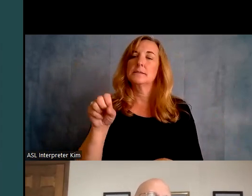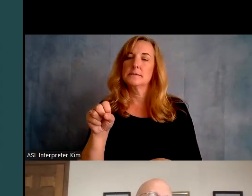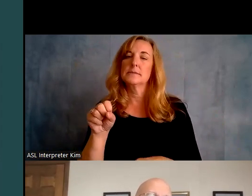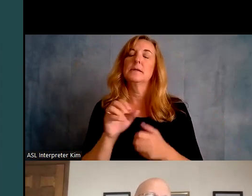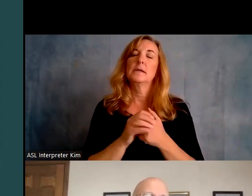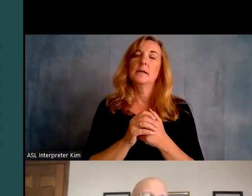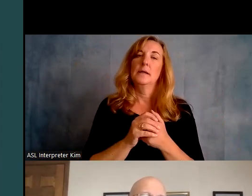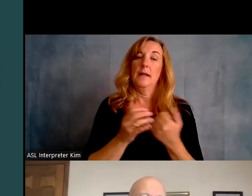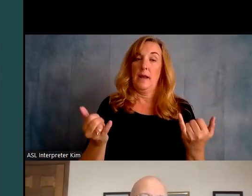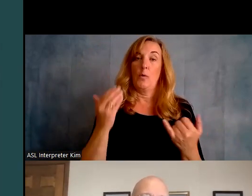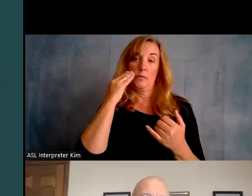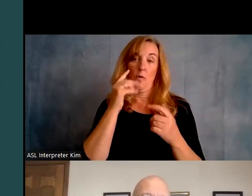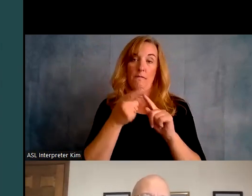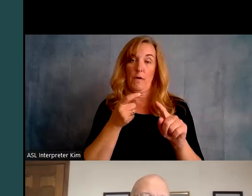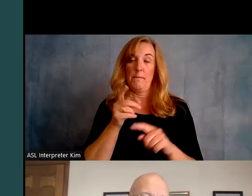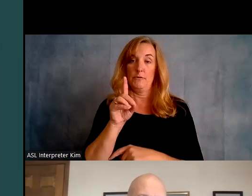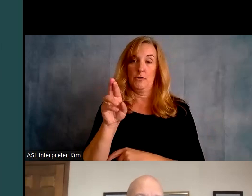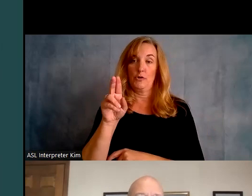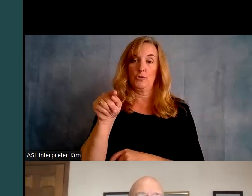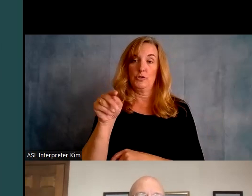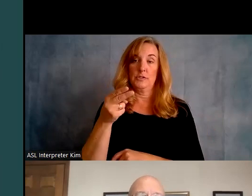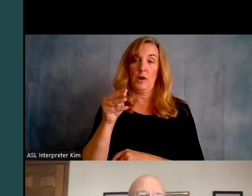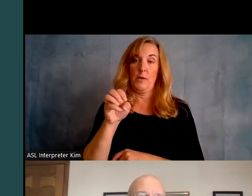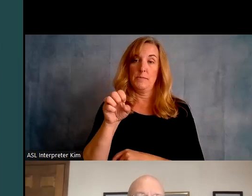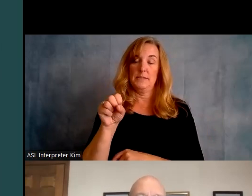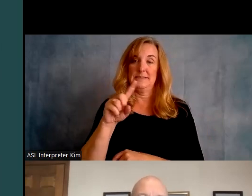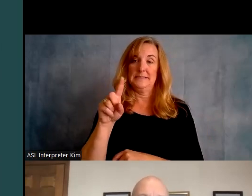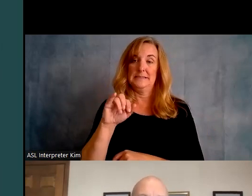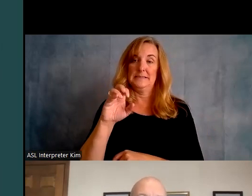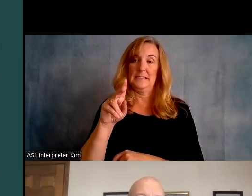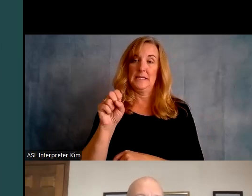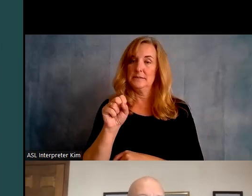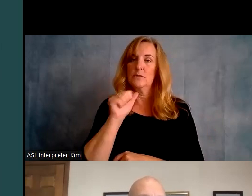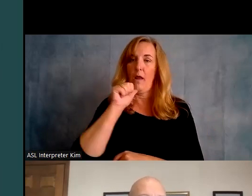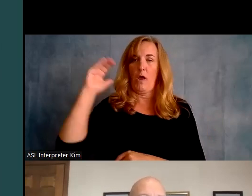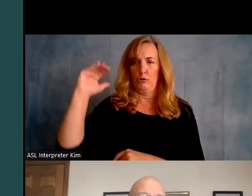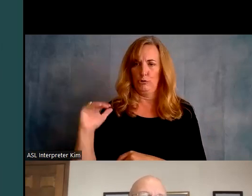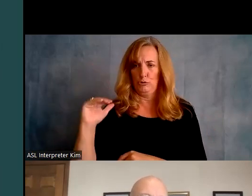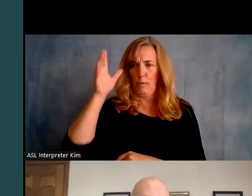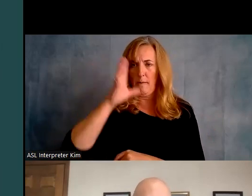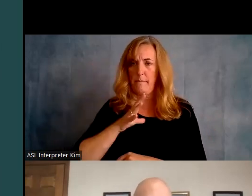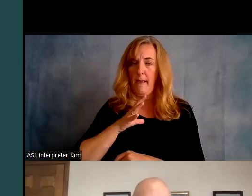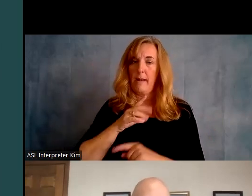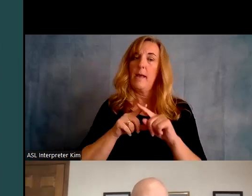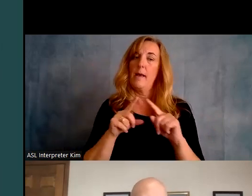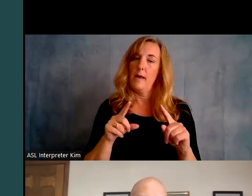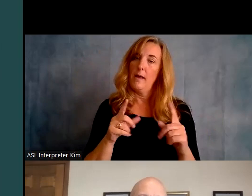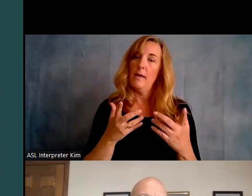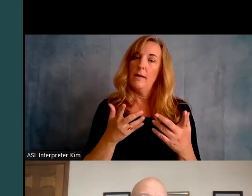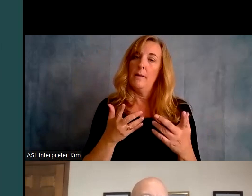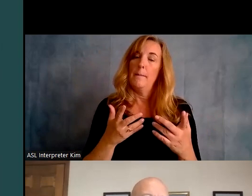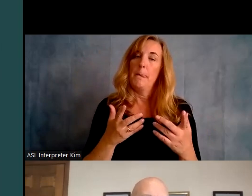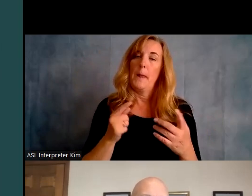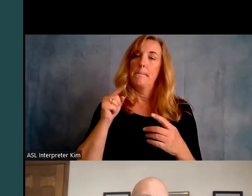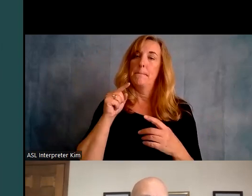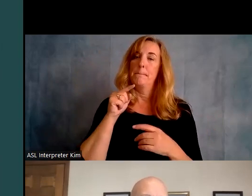from Dr. Thompson's presentation that Zacchaeus wasn't just a short man, but because of physiognomy,